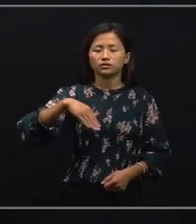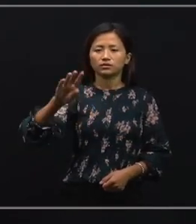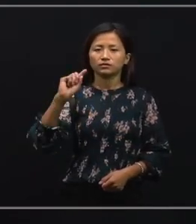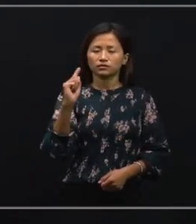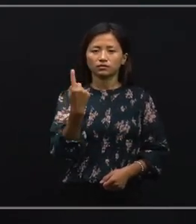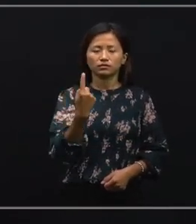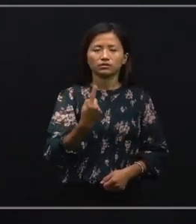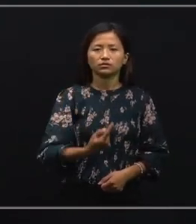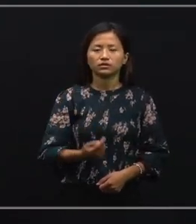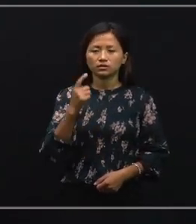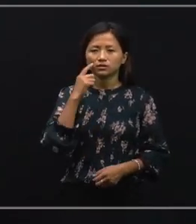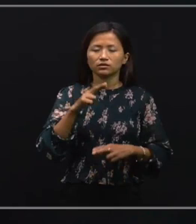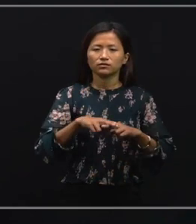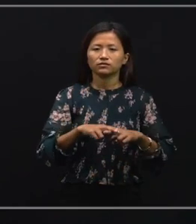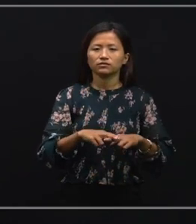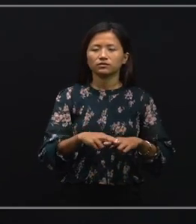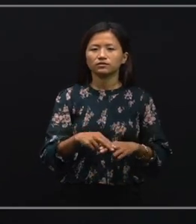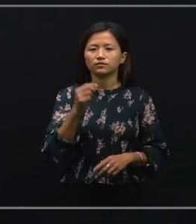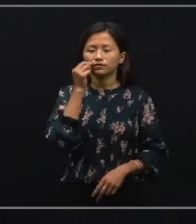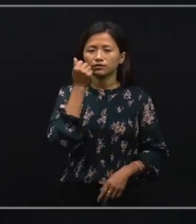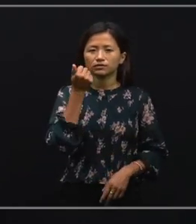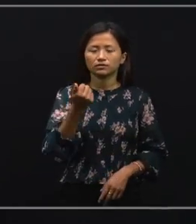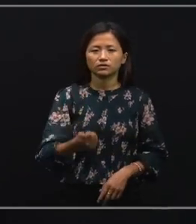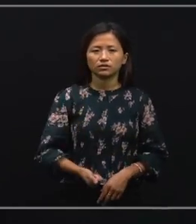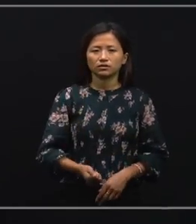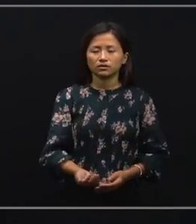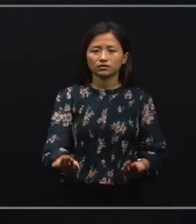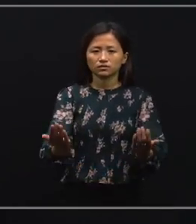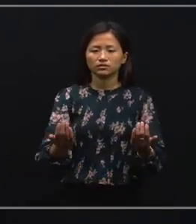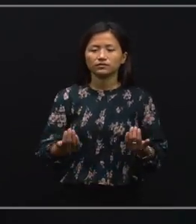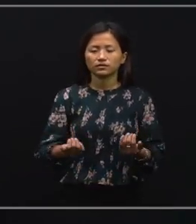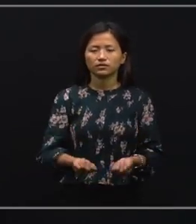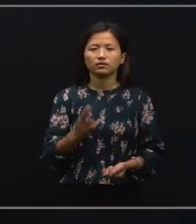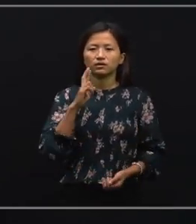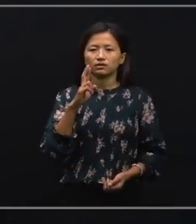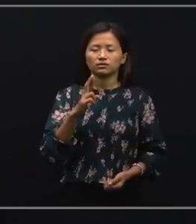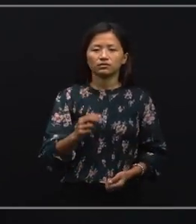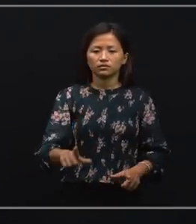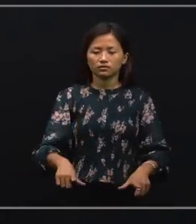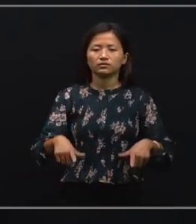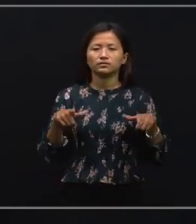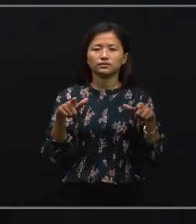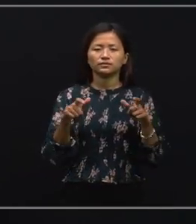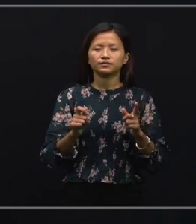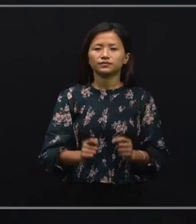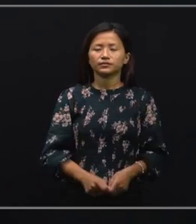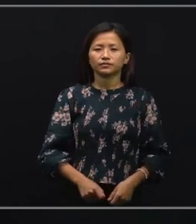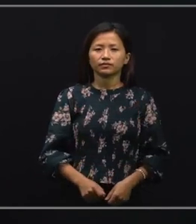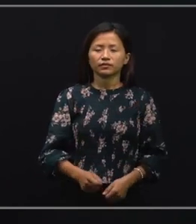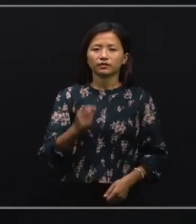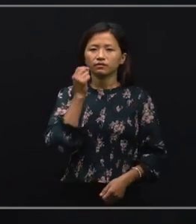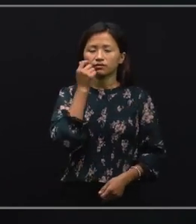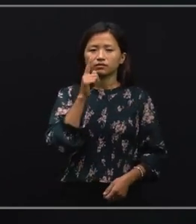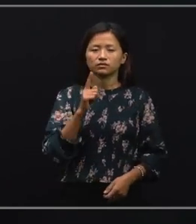any peace with the girl even if her father saves her life. Even if her father does not do any